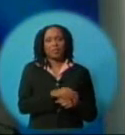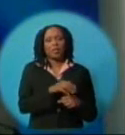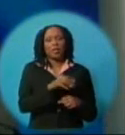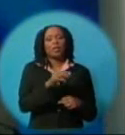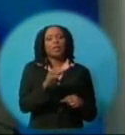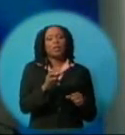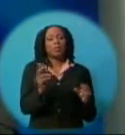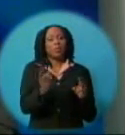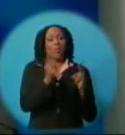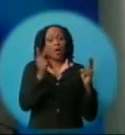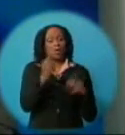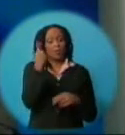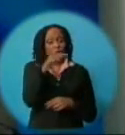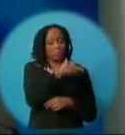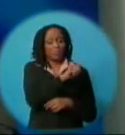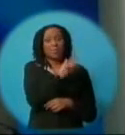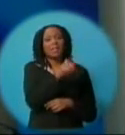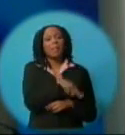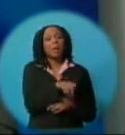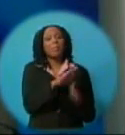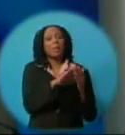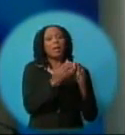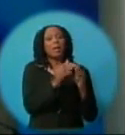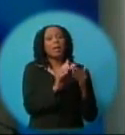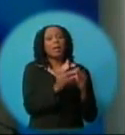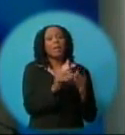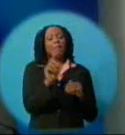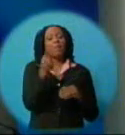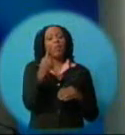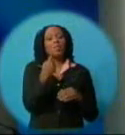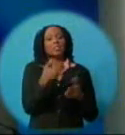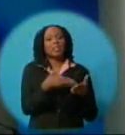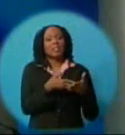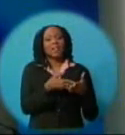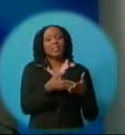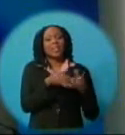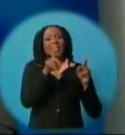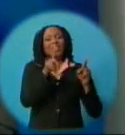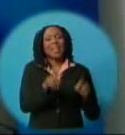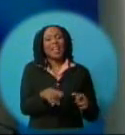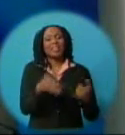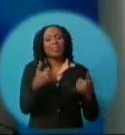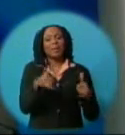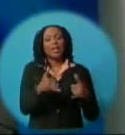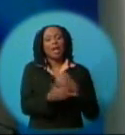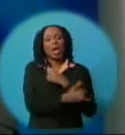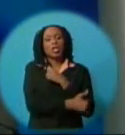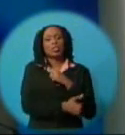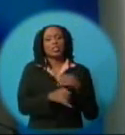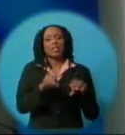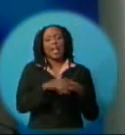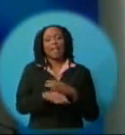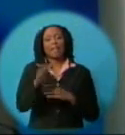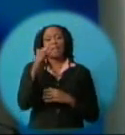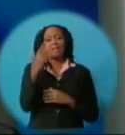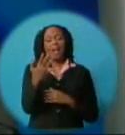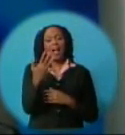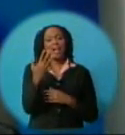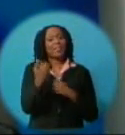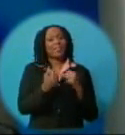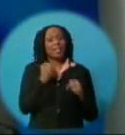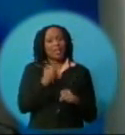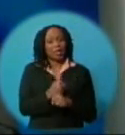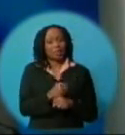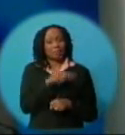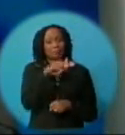The victory marks Zimbabwe's first one-day international series win against a test-playing nation in 5 years. Scores in that